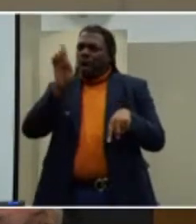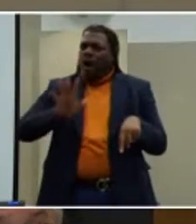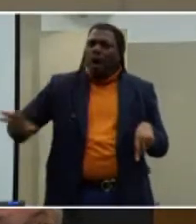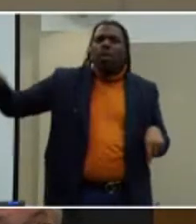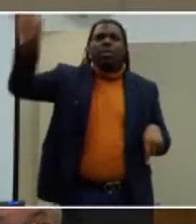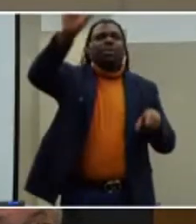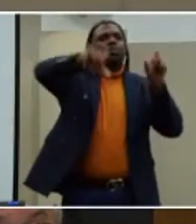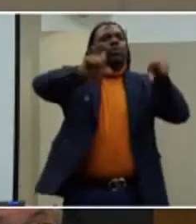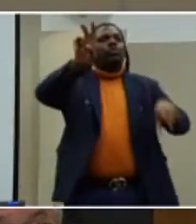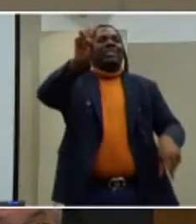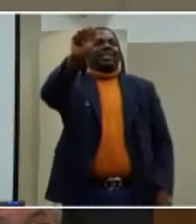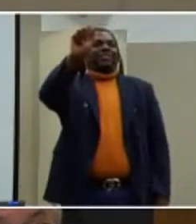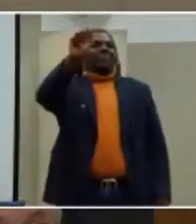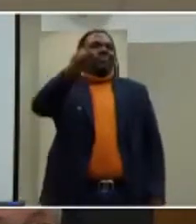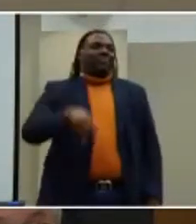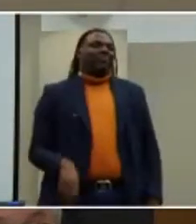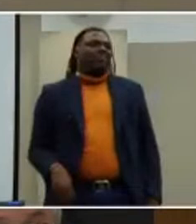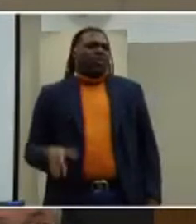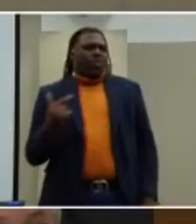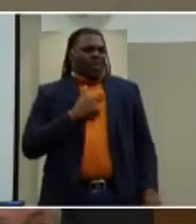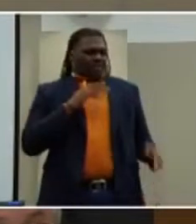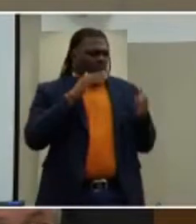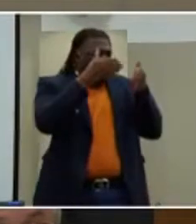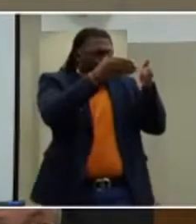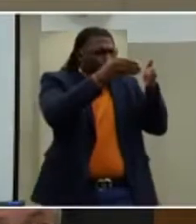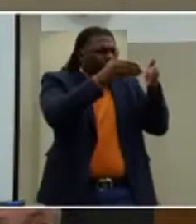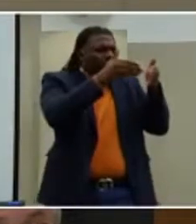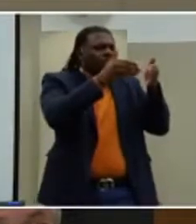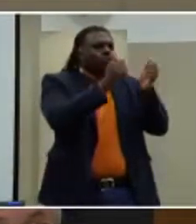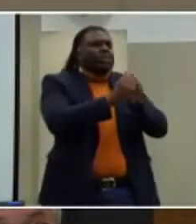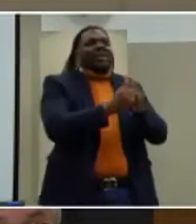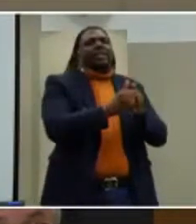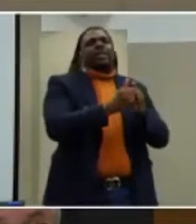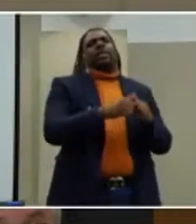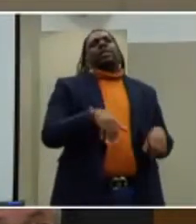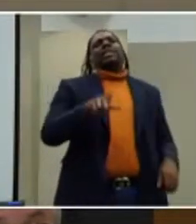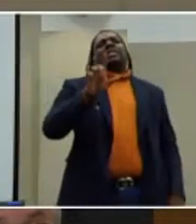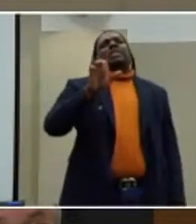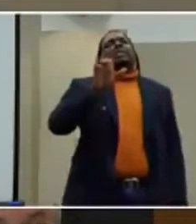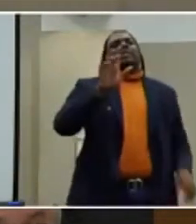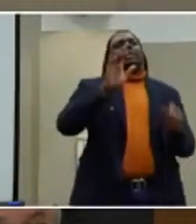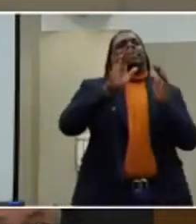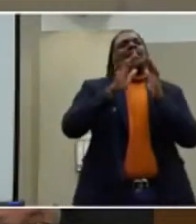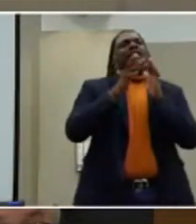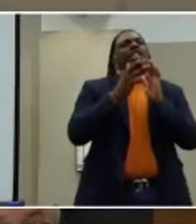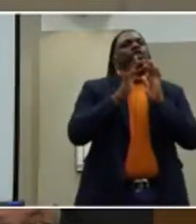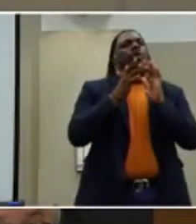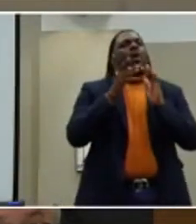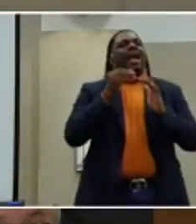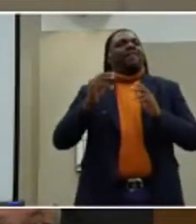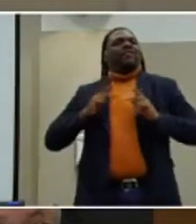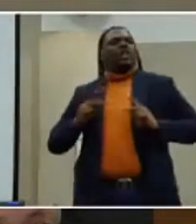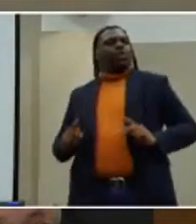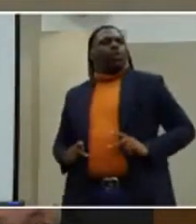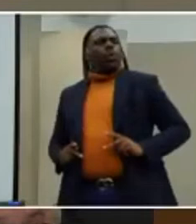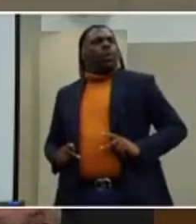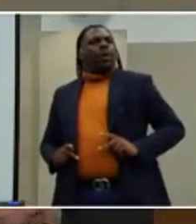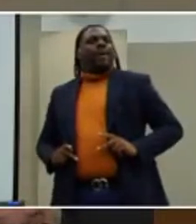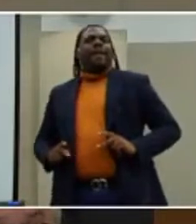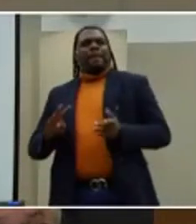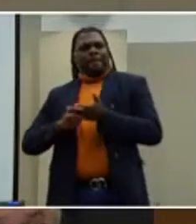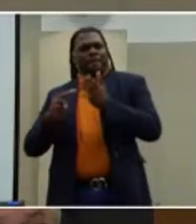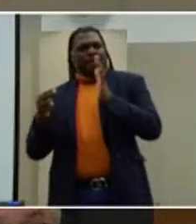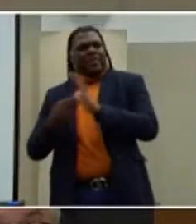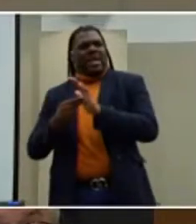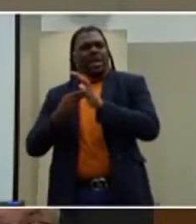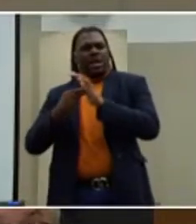States. We're focused on physical and digital accessibility. We're pushing for better outcomes in